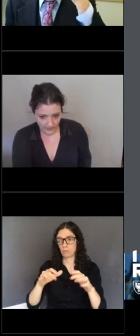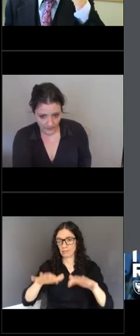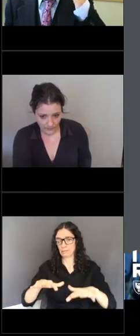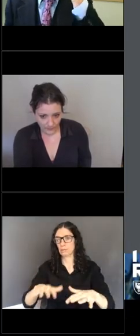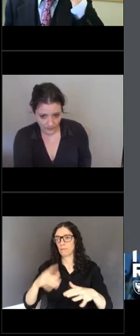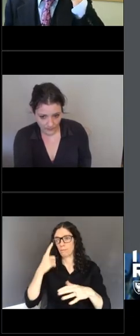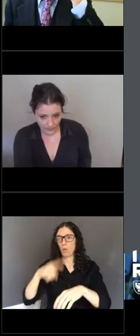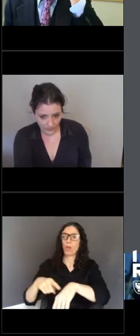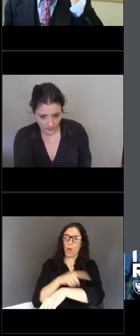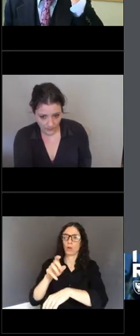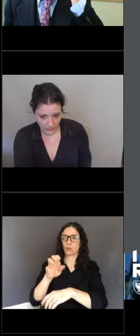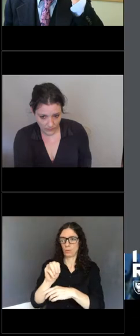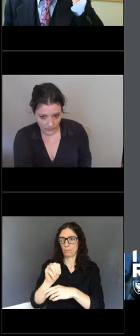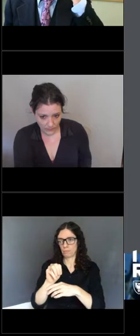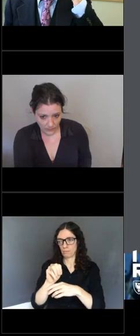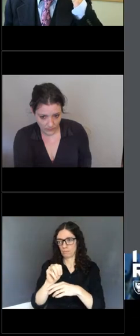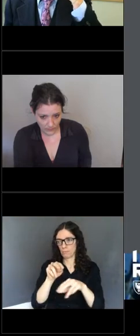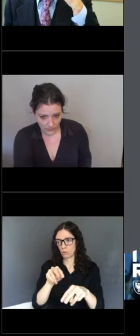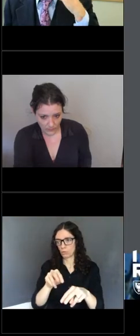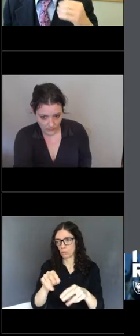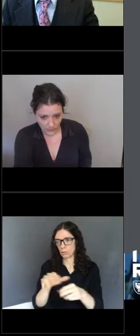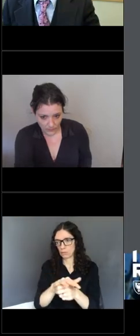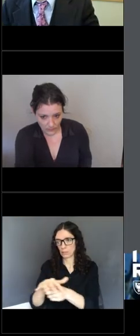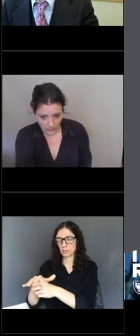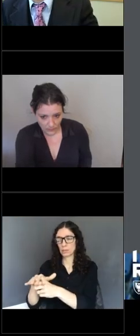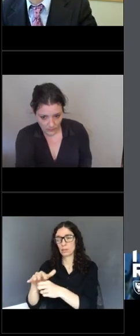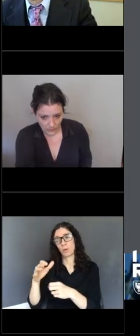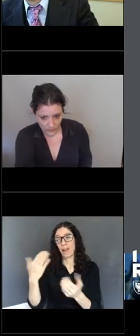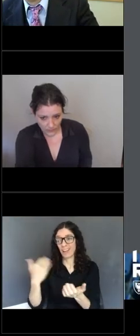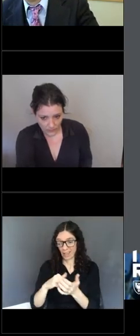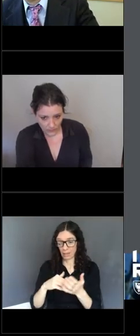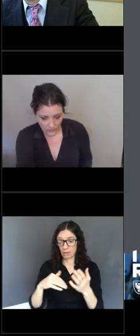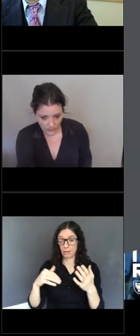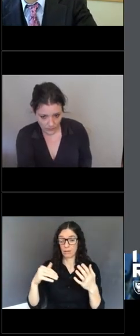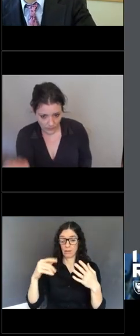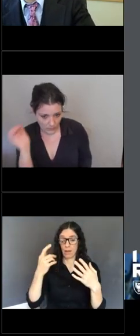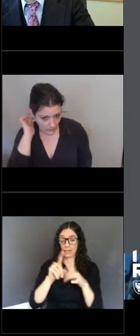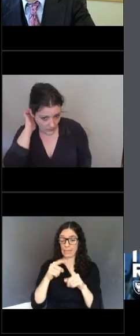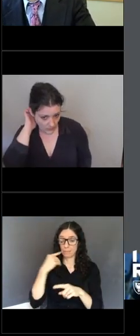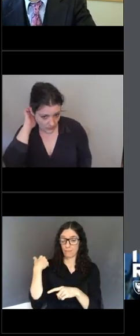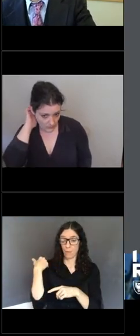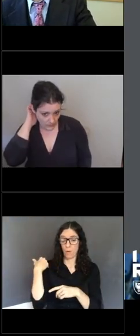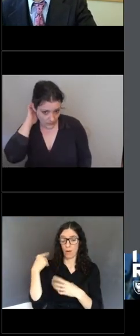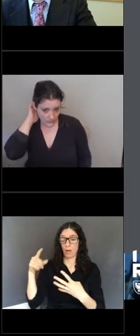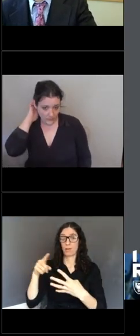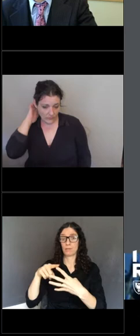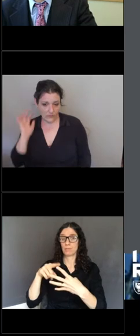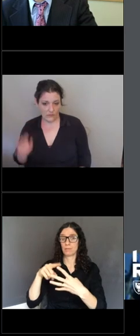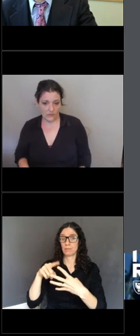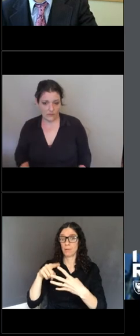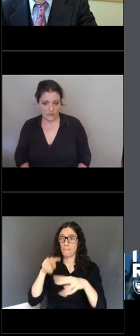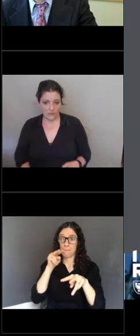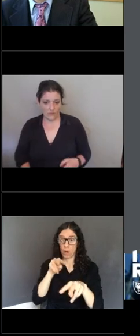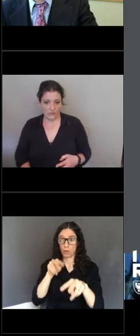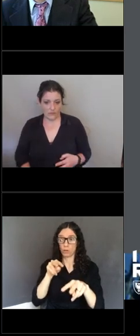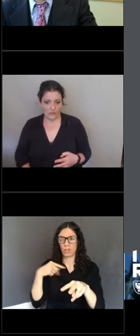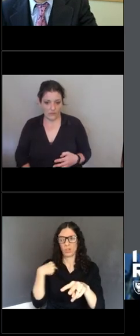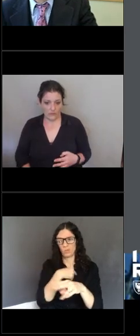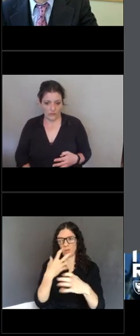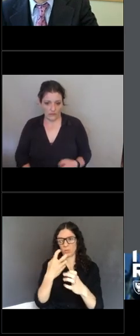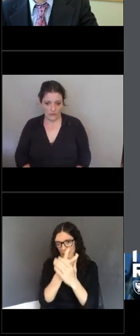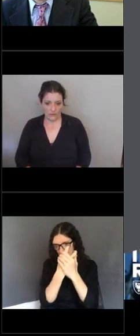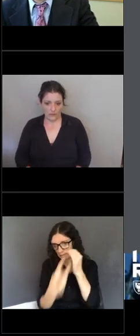So as I said before, management is definitely the category that we want to dive the most into, because our expectation was that is the category